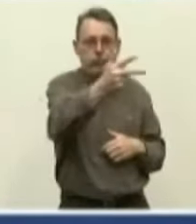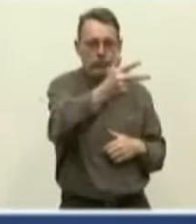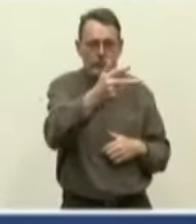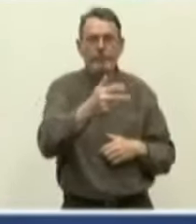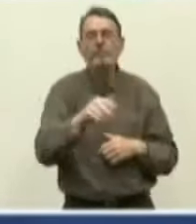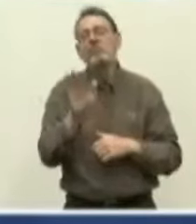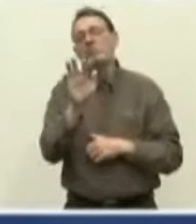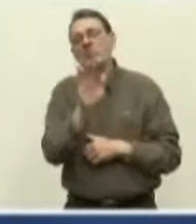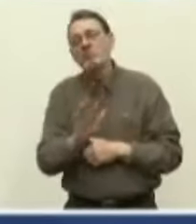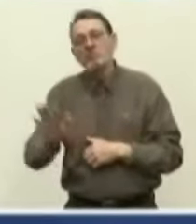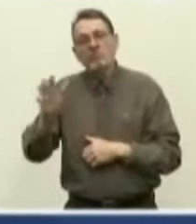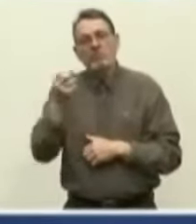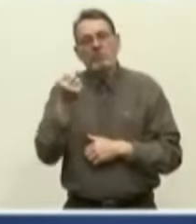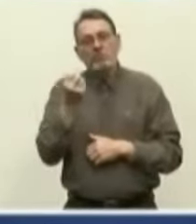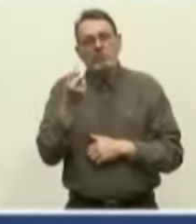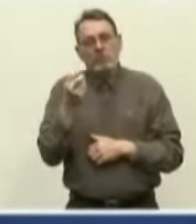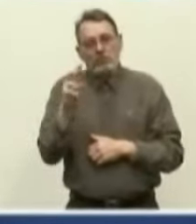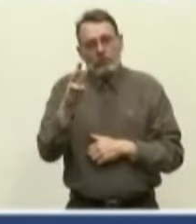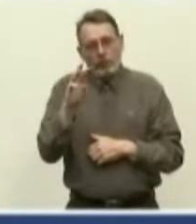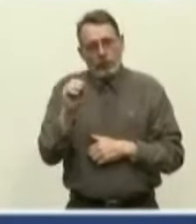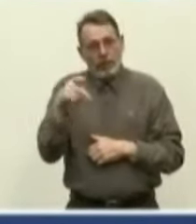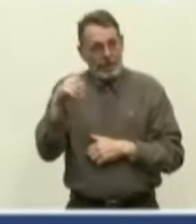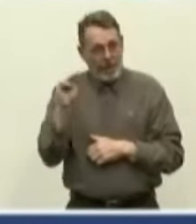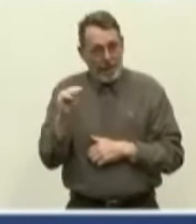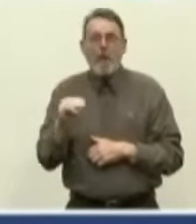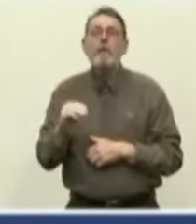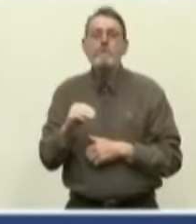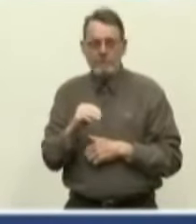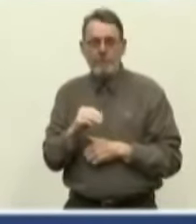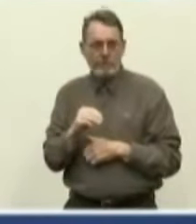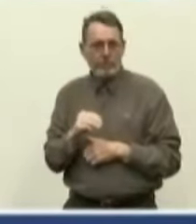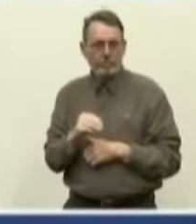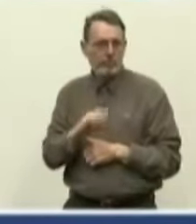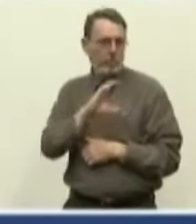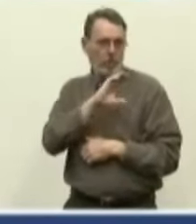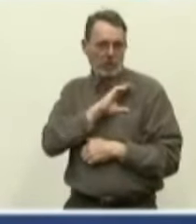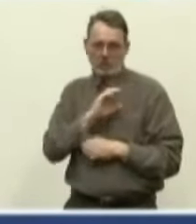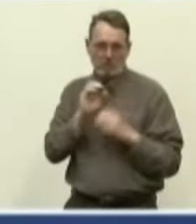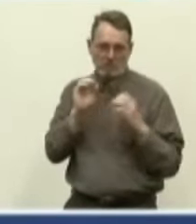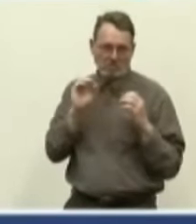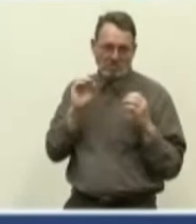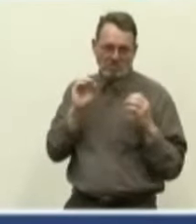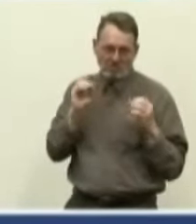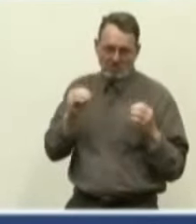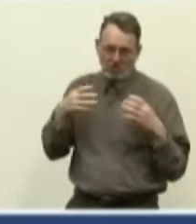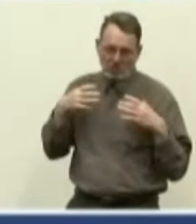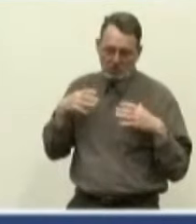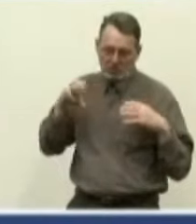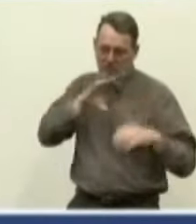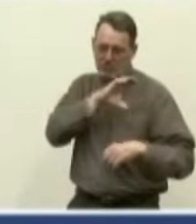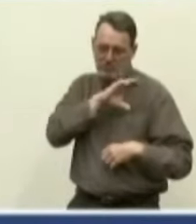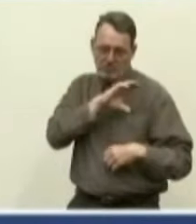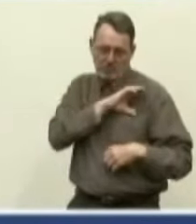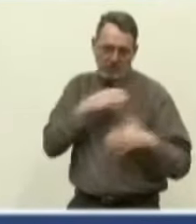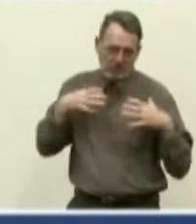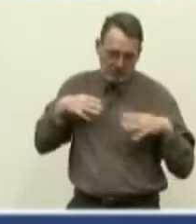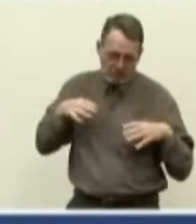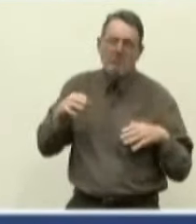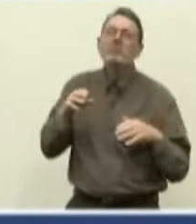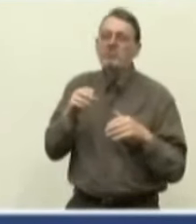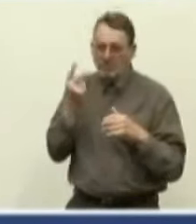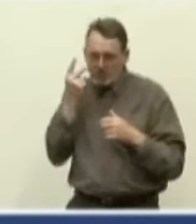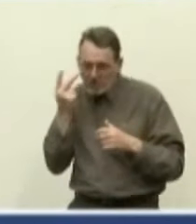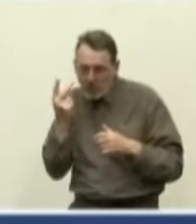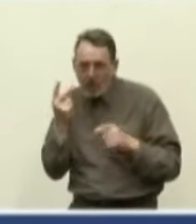At approximately 12:40 p.m., plainclothes officers resumed their observation of the Mitsubishi and its occupants. The